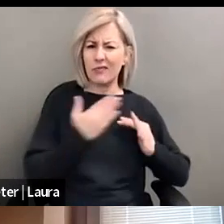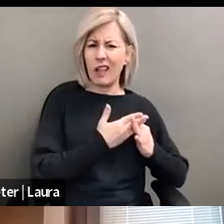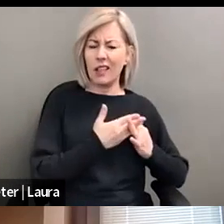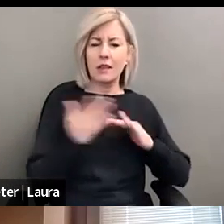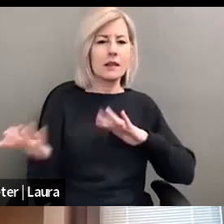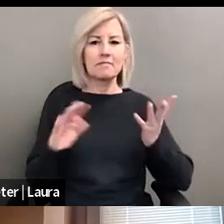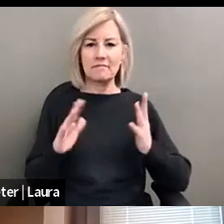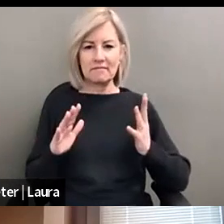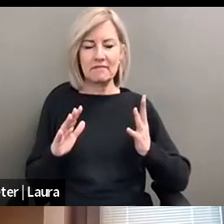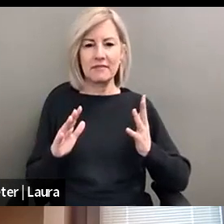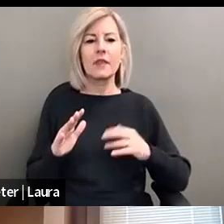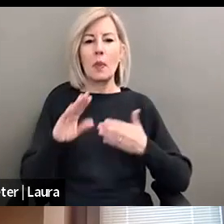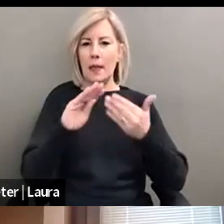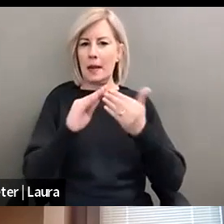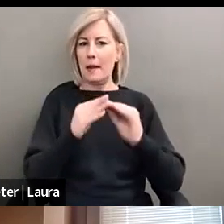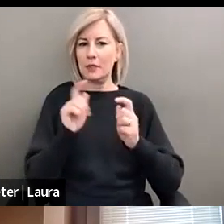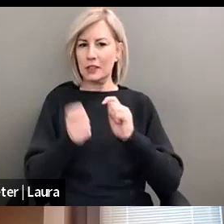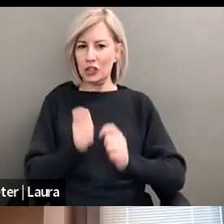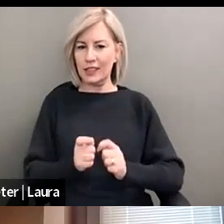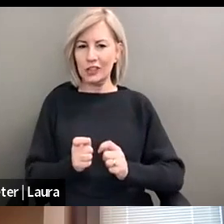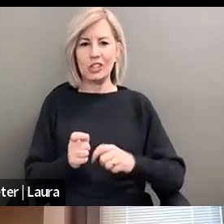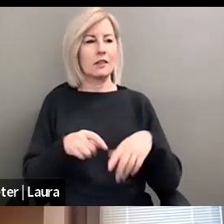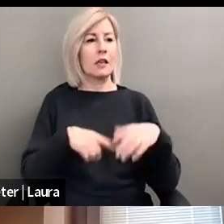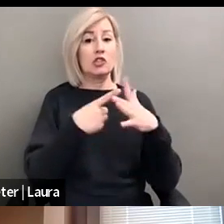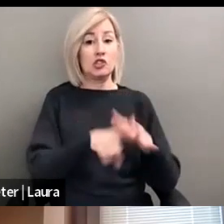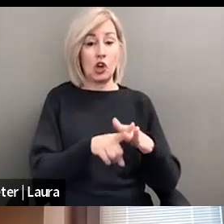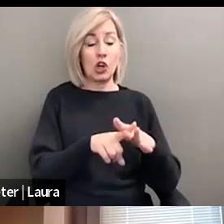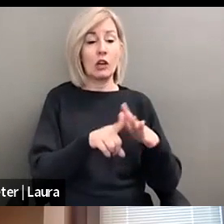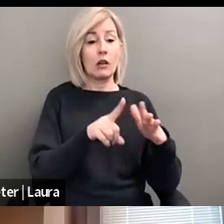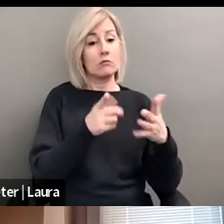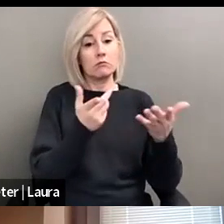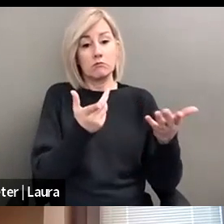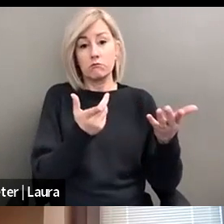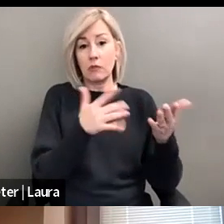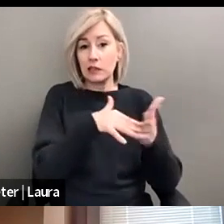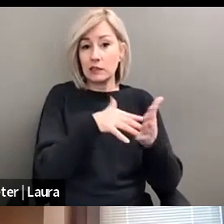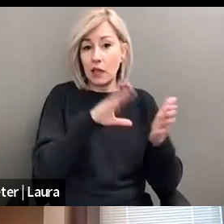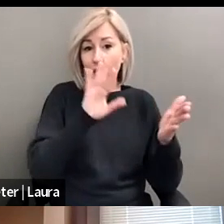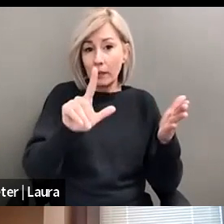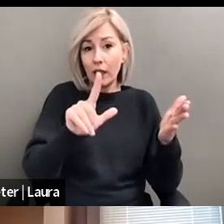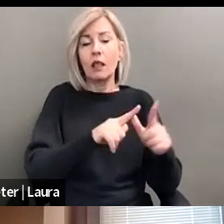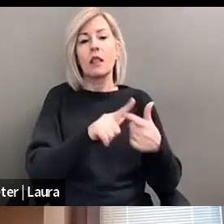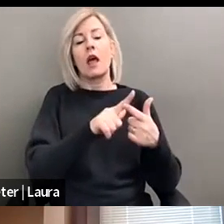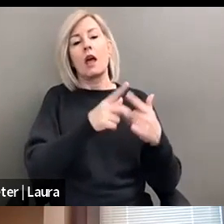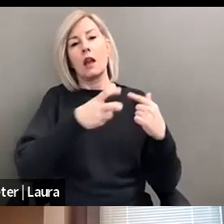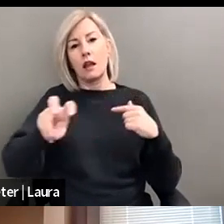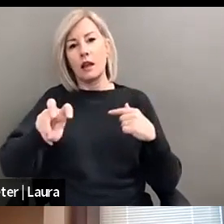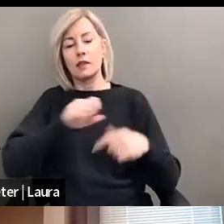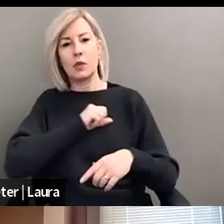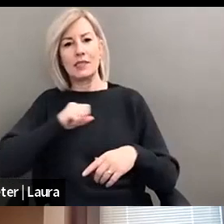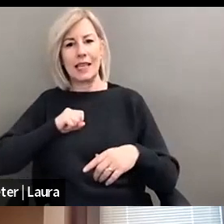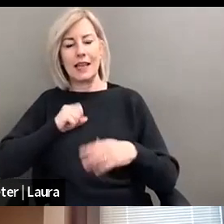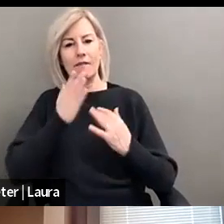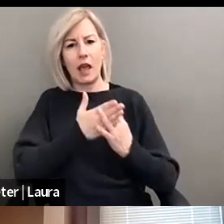so the numbers can change. So it can start out as a study bill, and then it moves into a Senate file. And